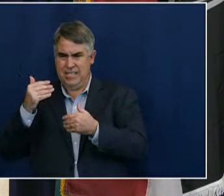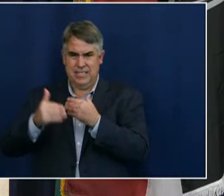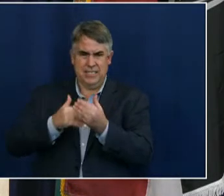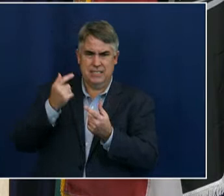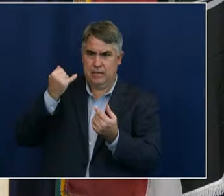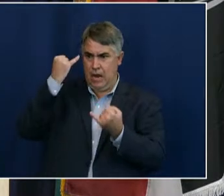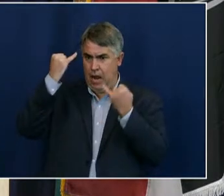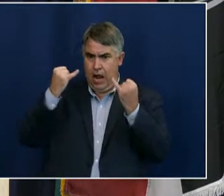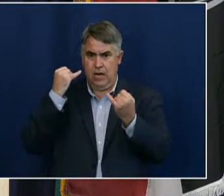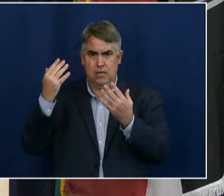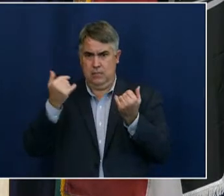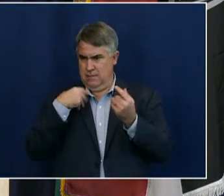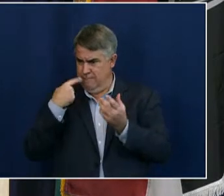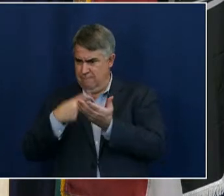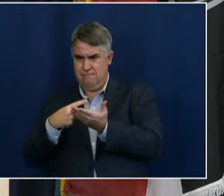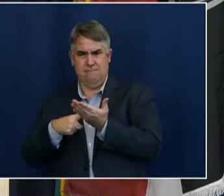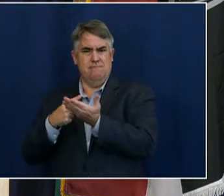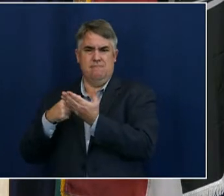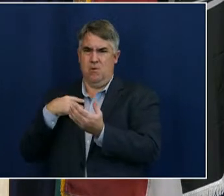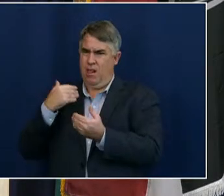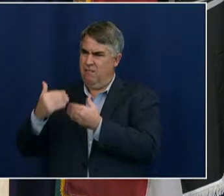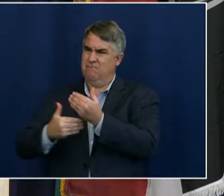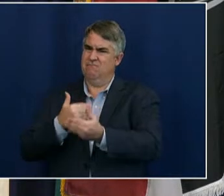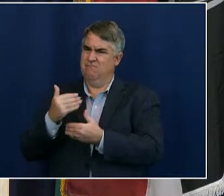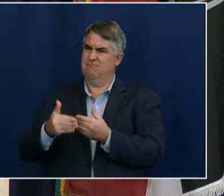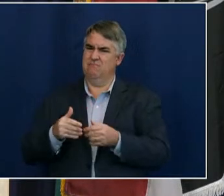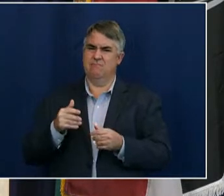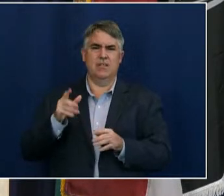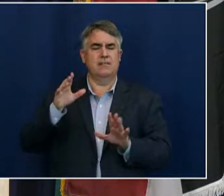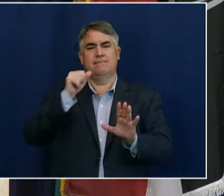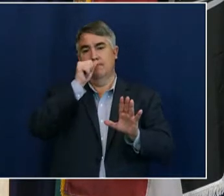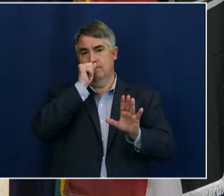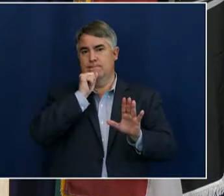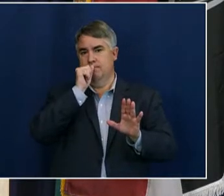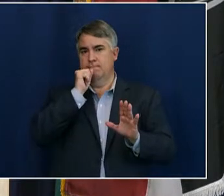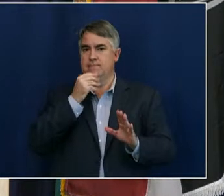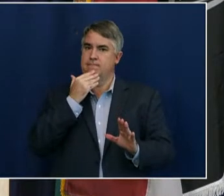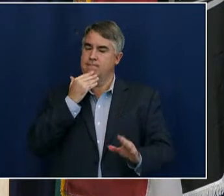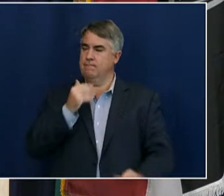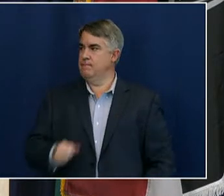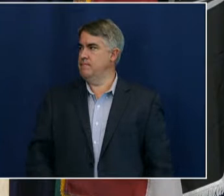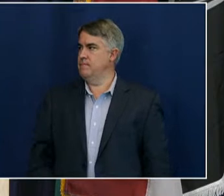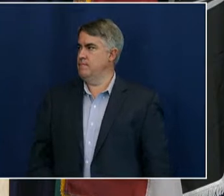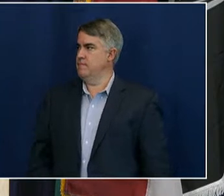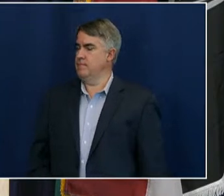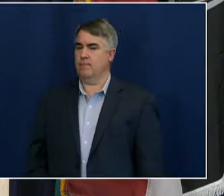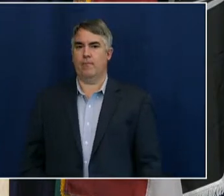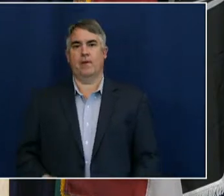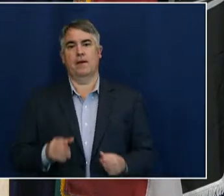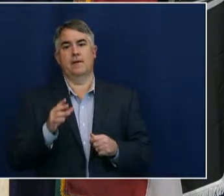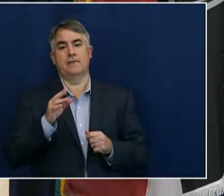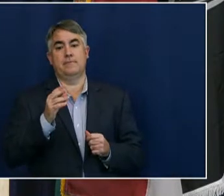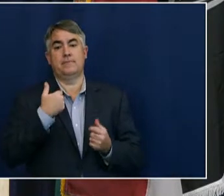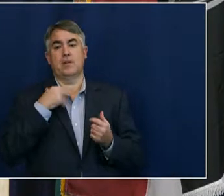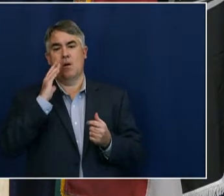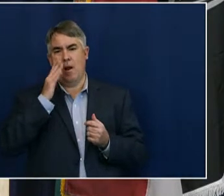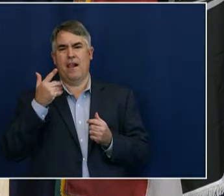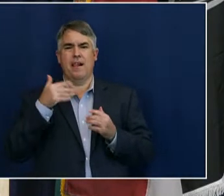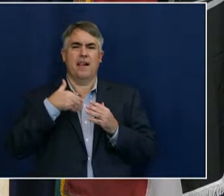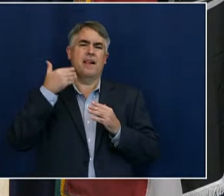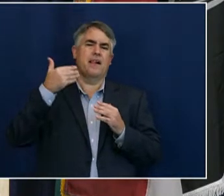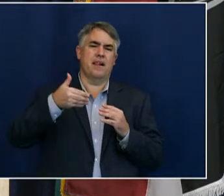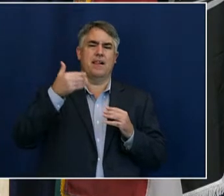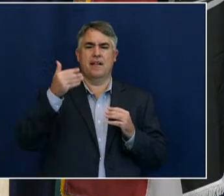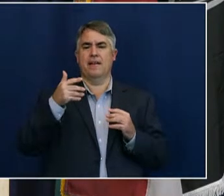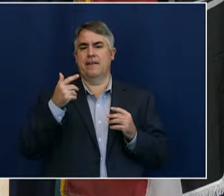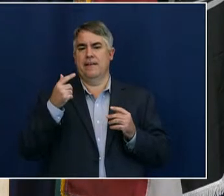we ask for folks' patience. We're trying to do a significantly large number of vaccines at a number of sites, and there's going to be little hiccups along the way, but they're